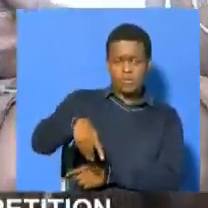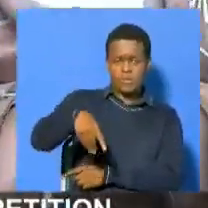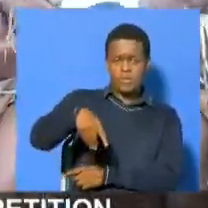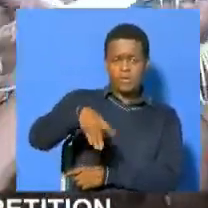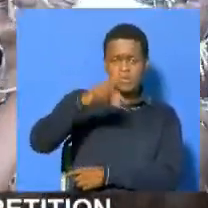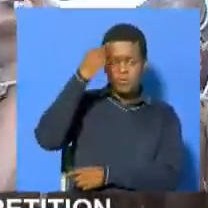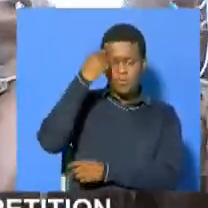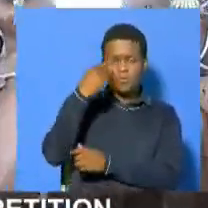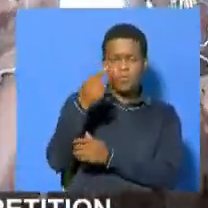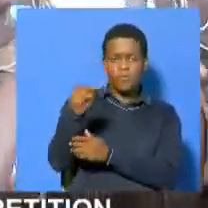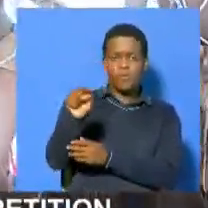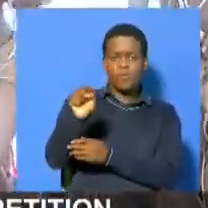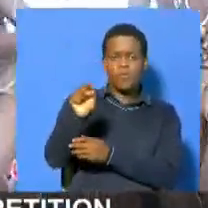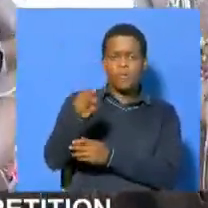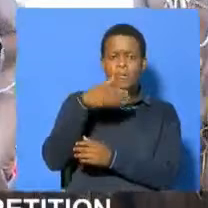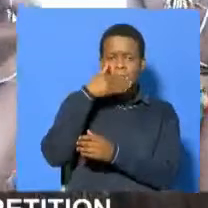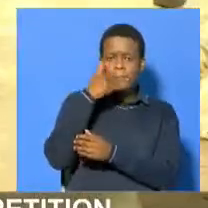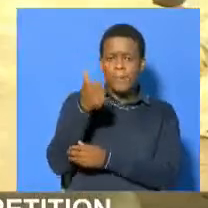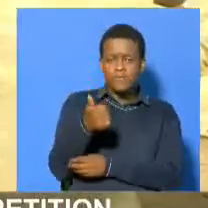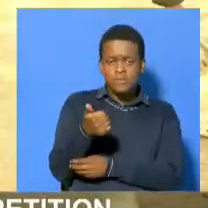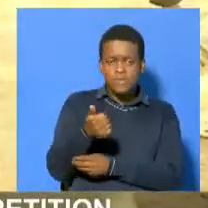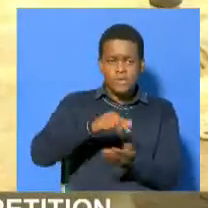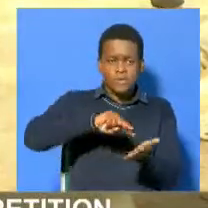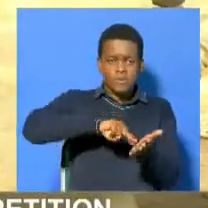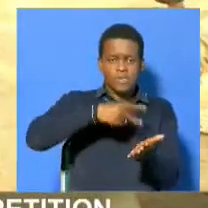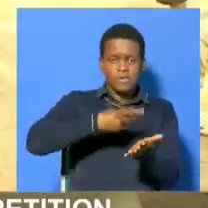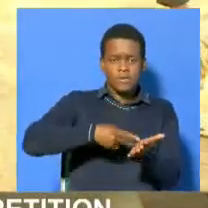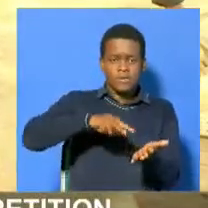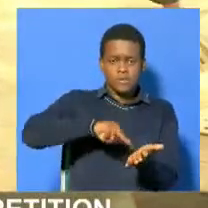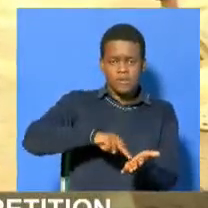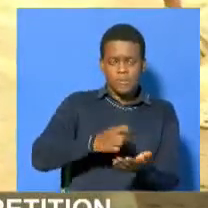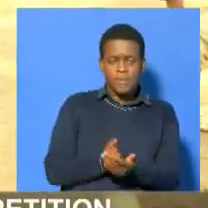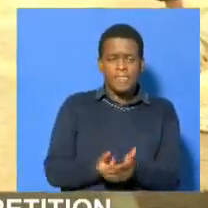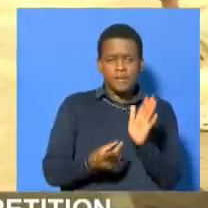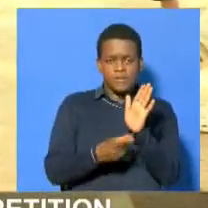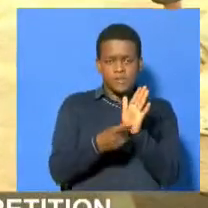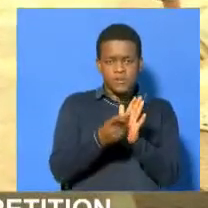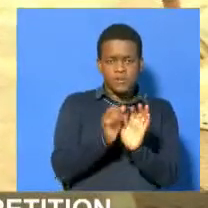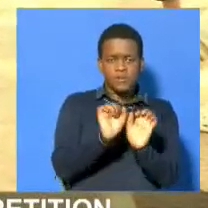by Botswana International Dance Sport Grand Prix.